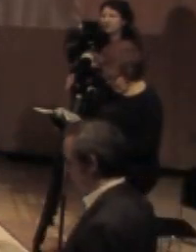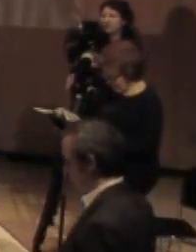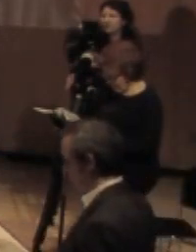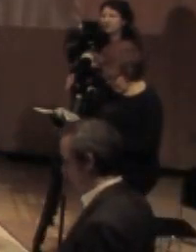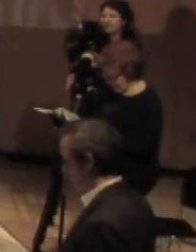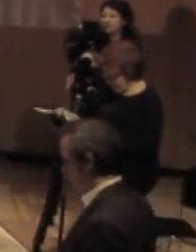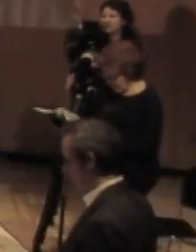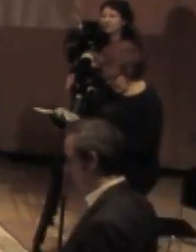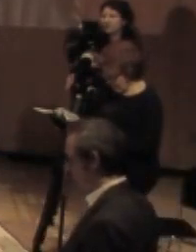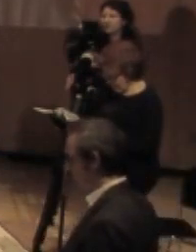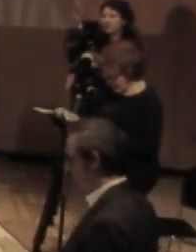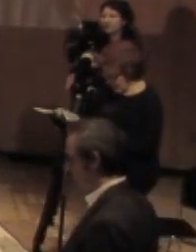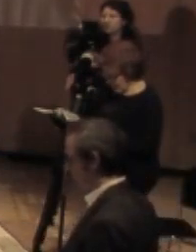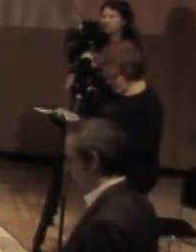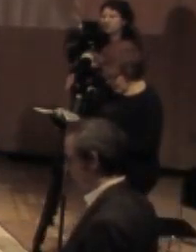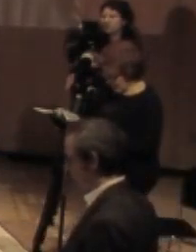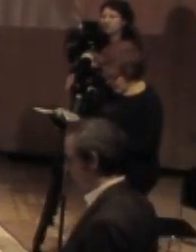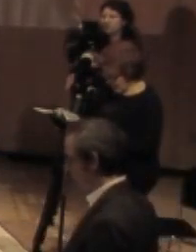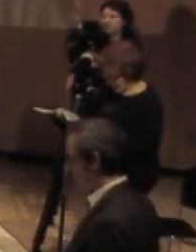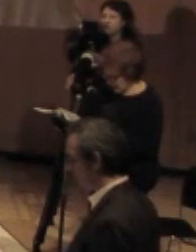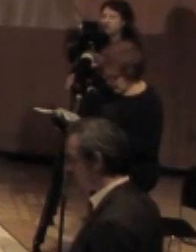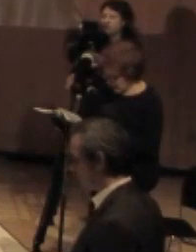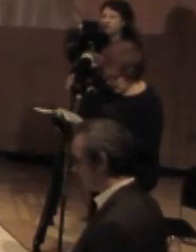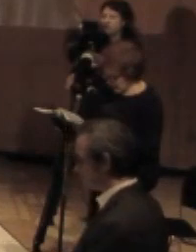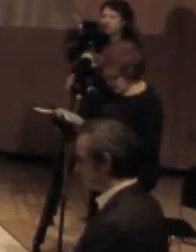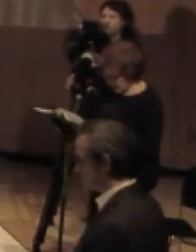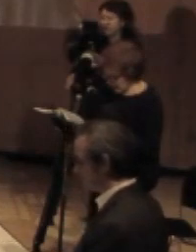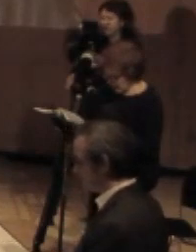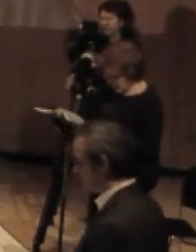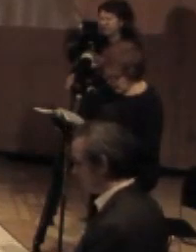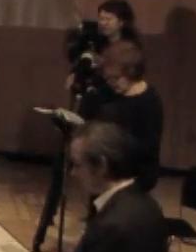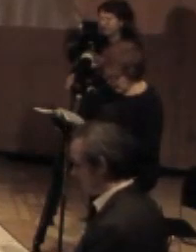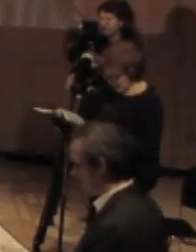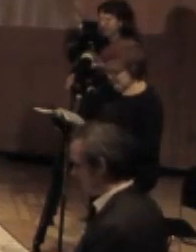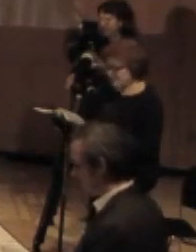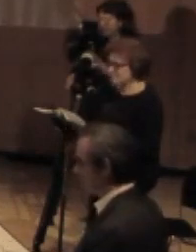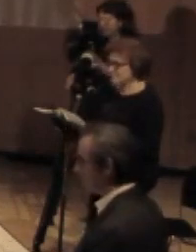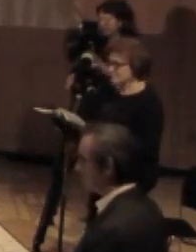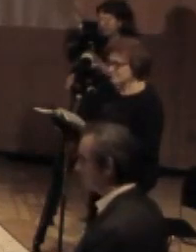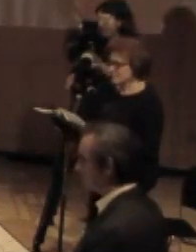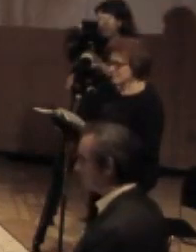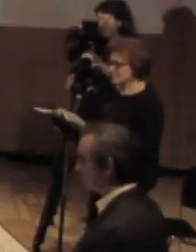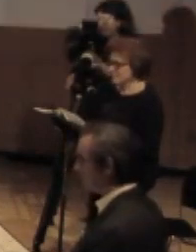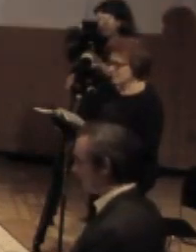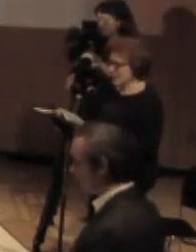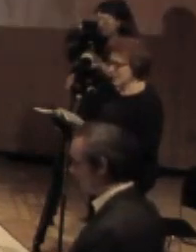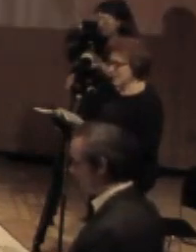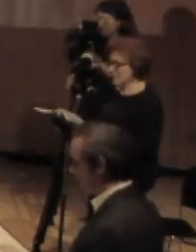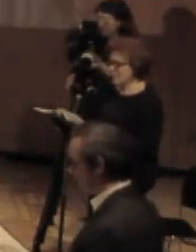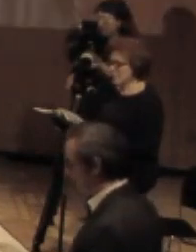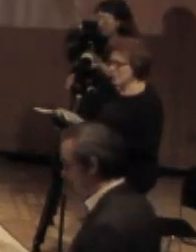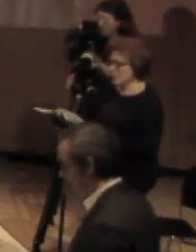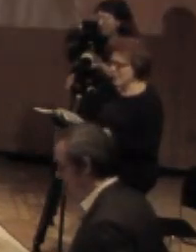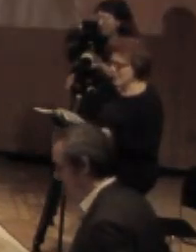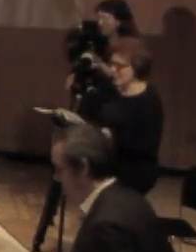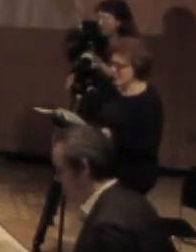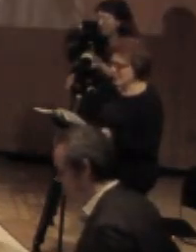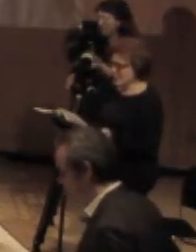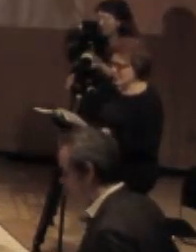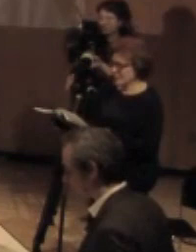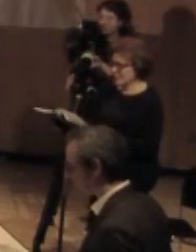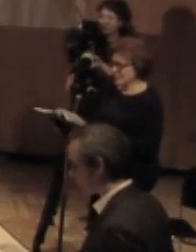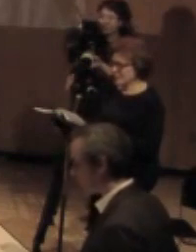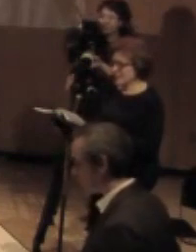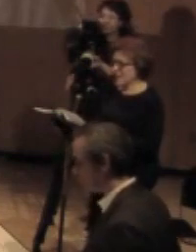her they meet Embrace each other move away from each other look at each other I am no